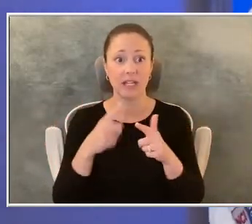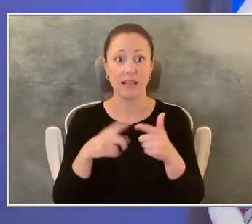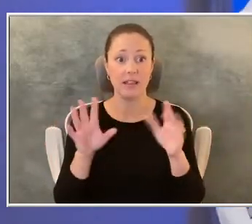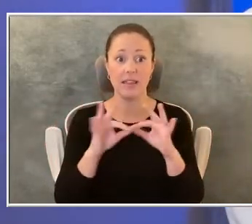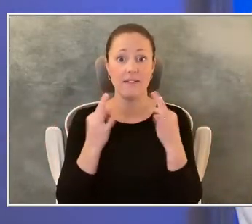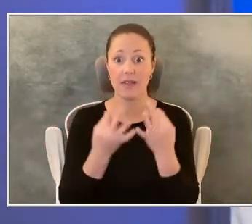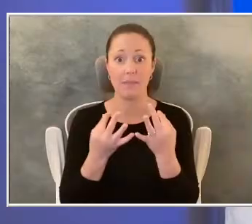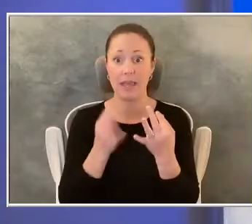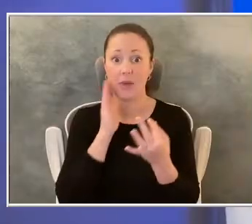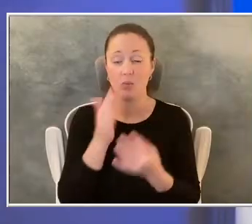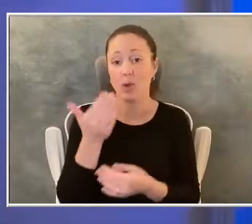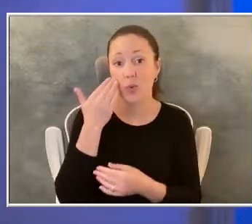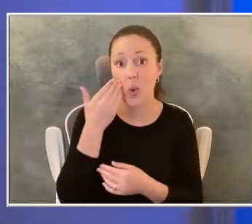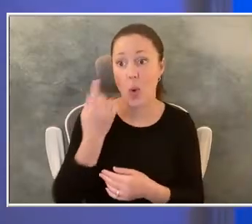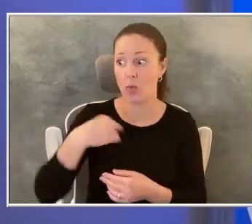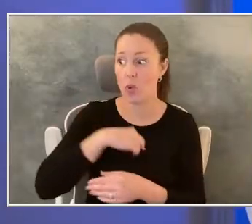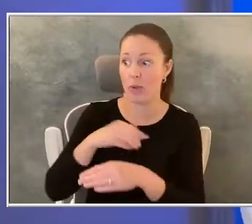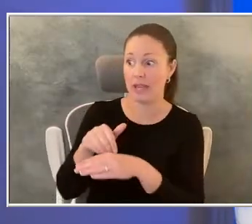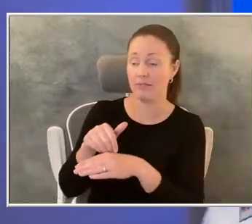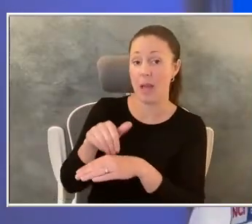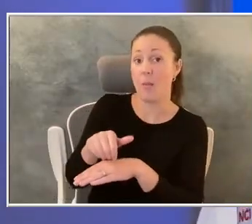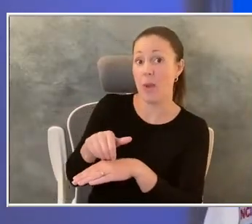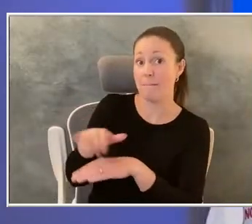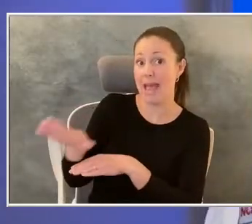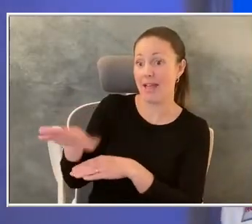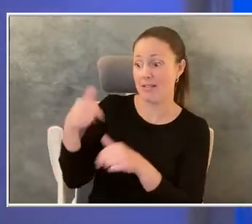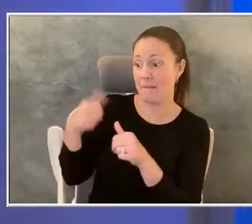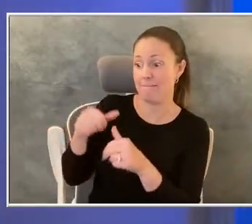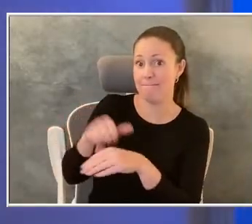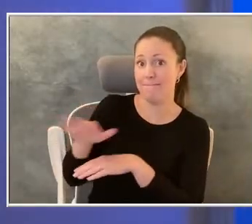mail the swab to them and thoroughly swab